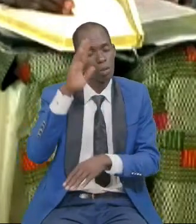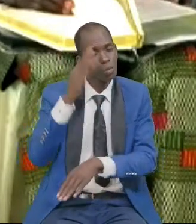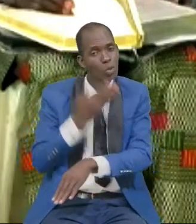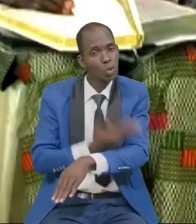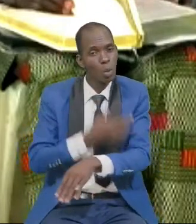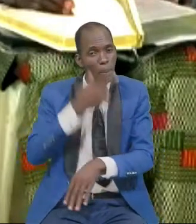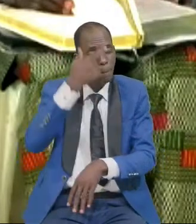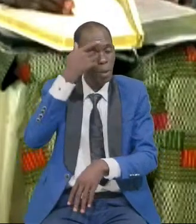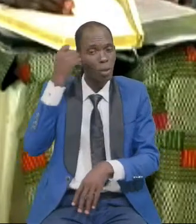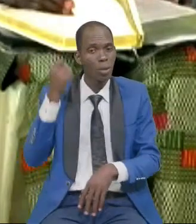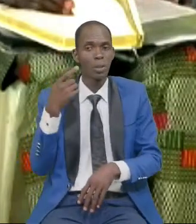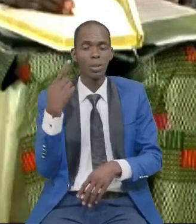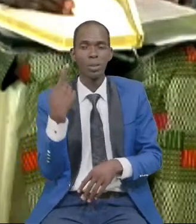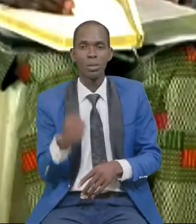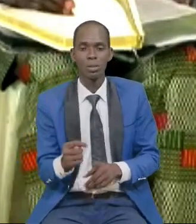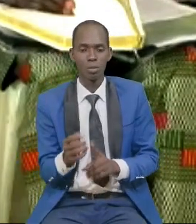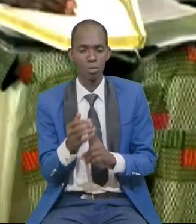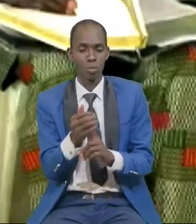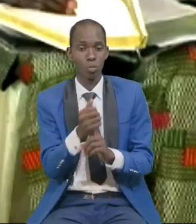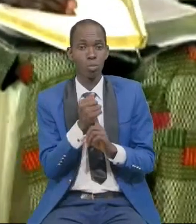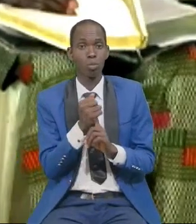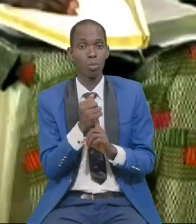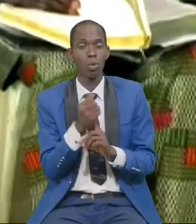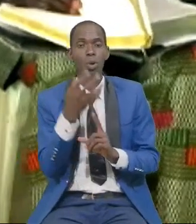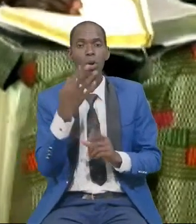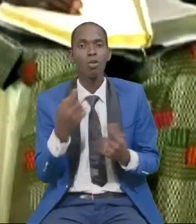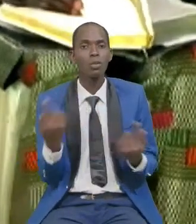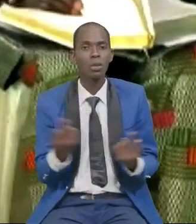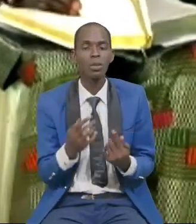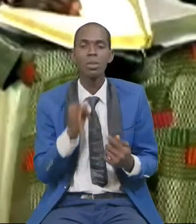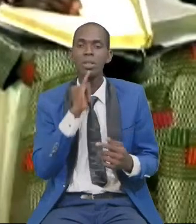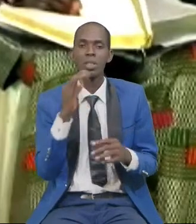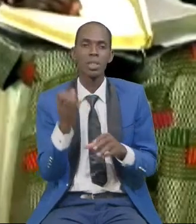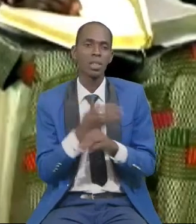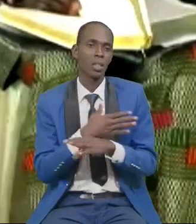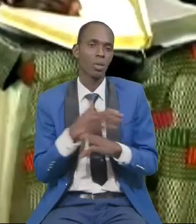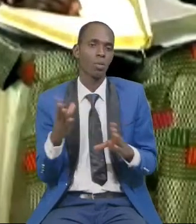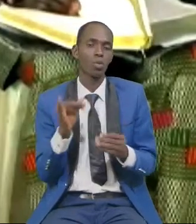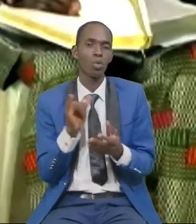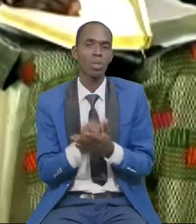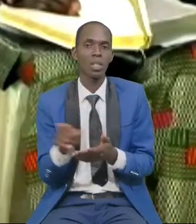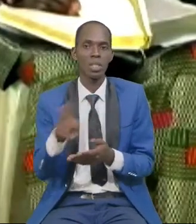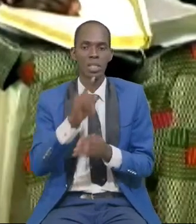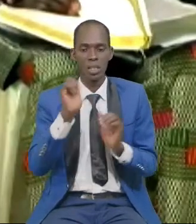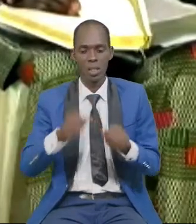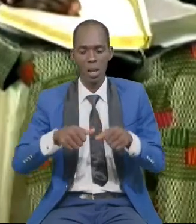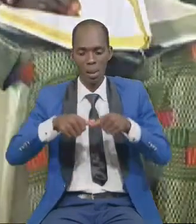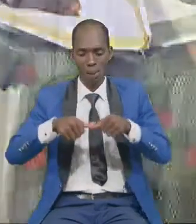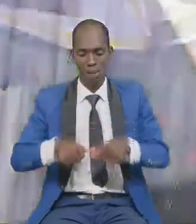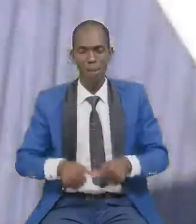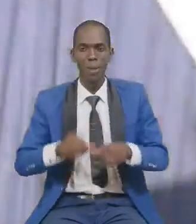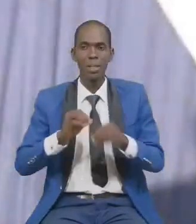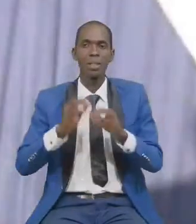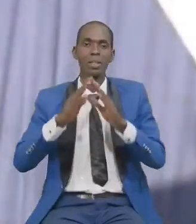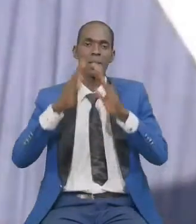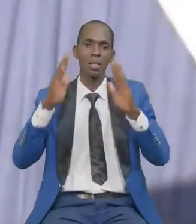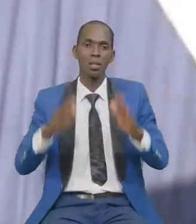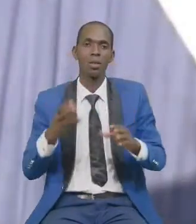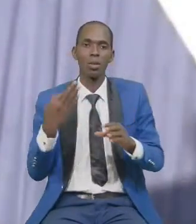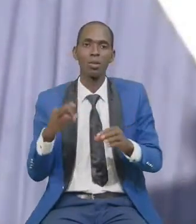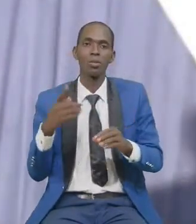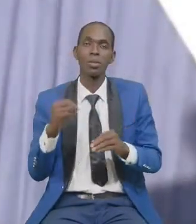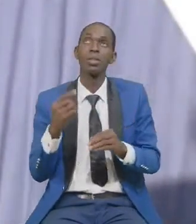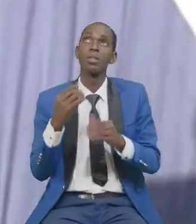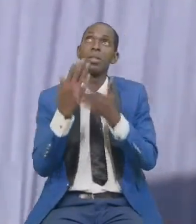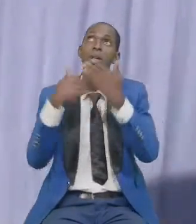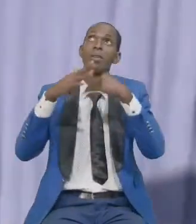hold of sin is taken away, so that they can abide in the house of the Heavenly Father